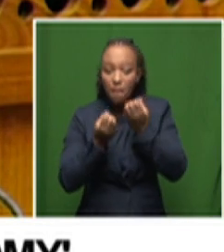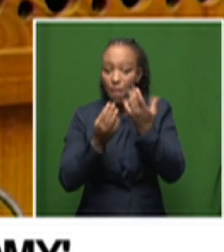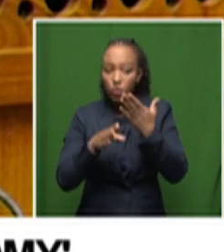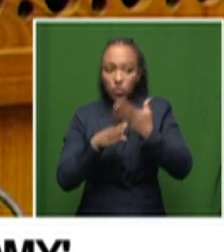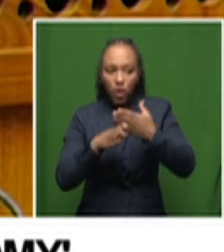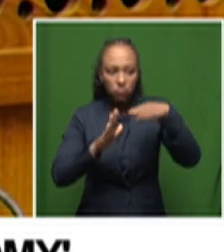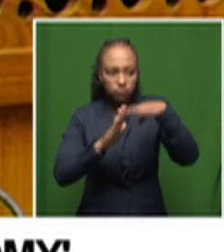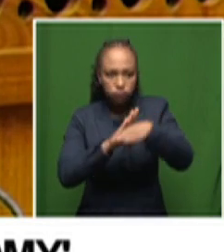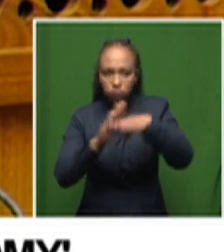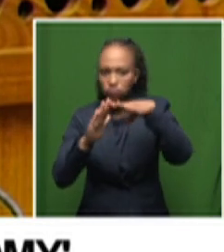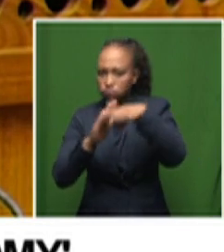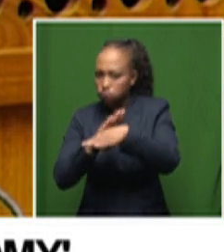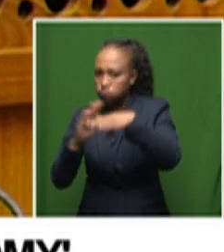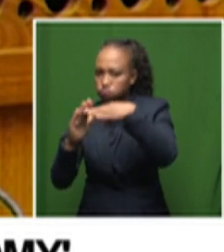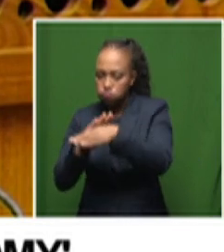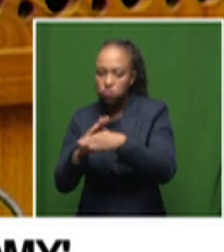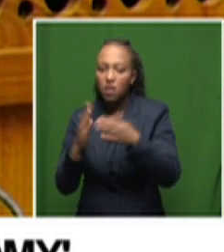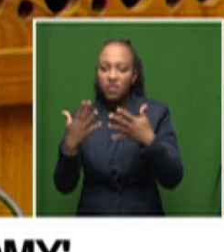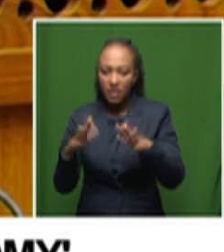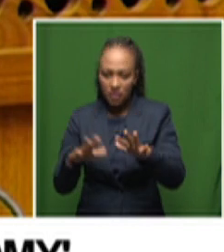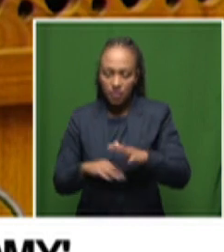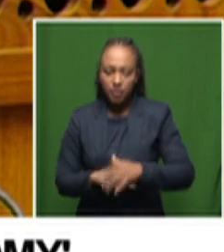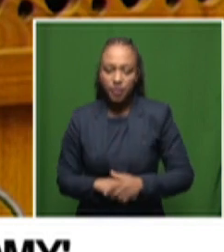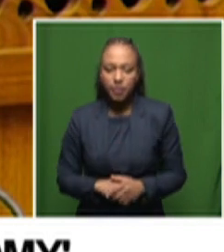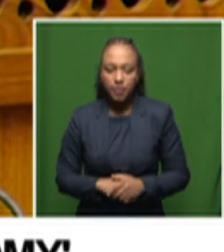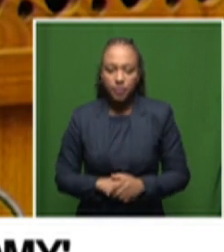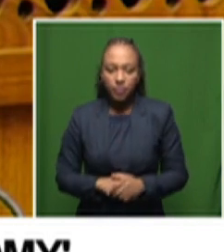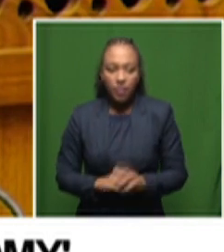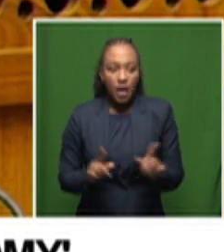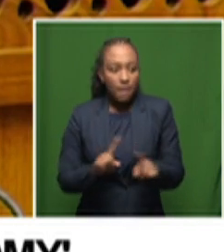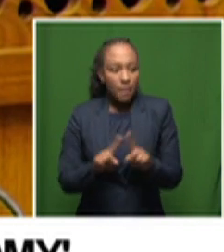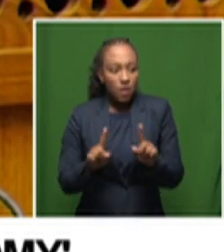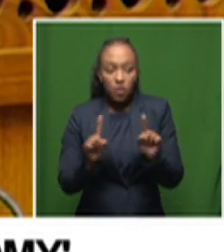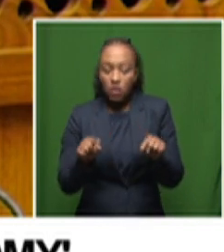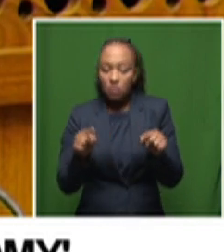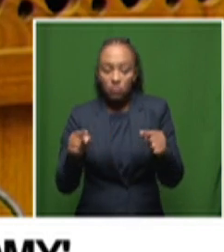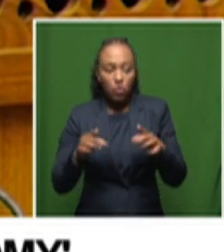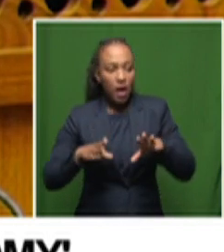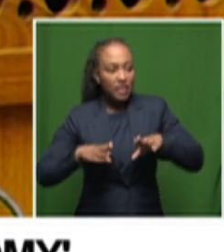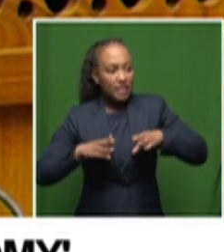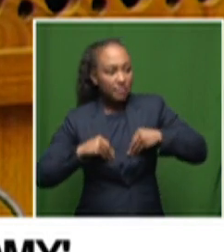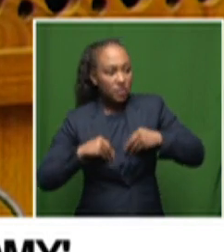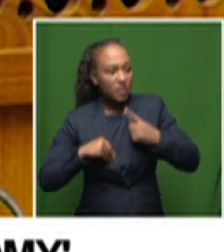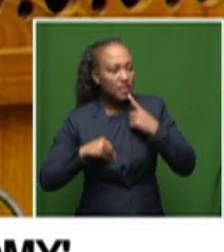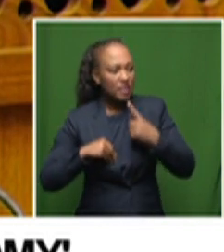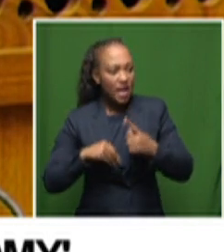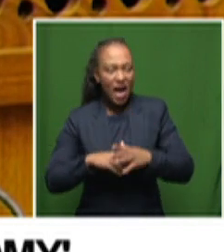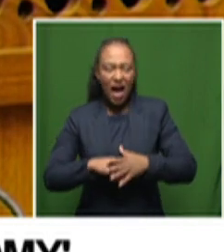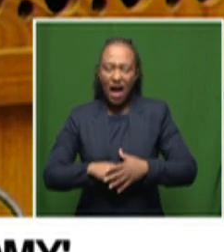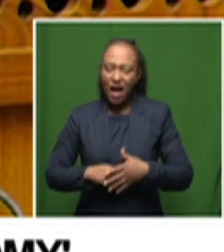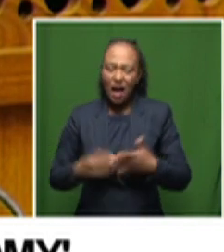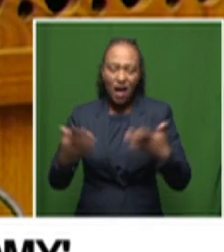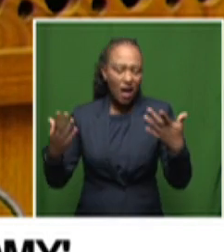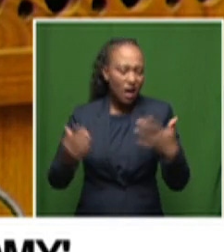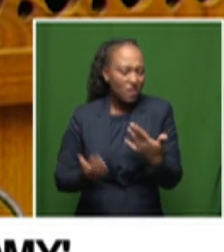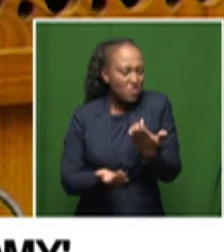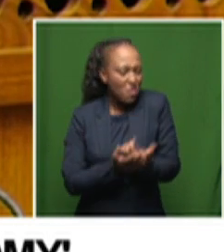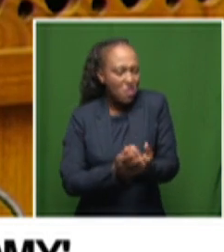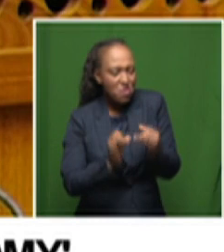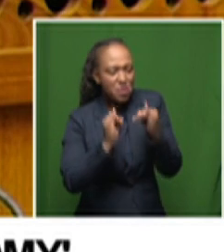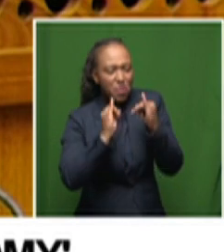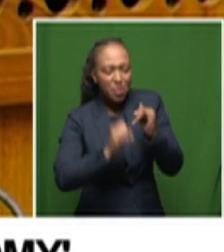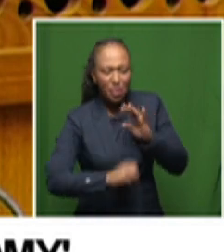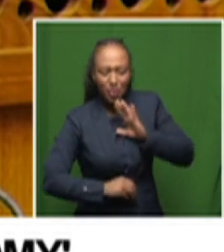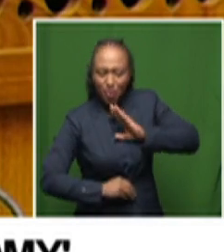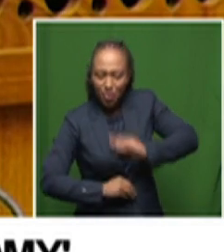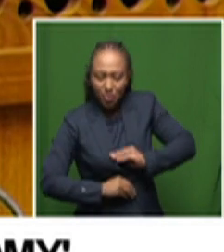But we cannot allow ourselves to fall into a season of despair,